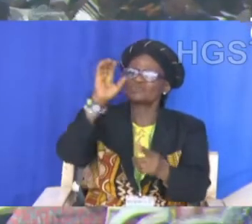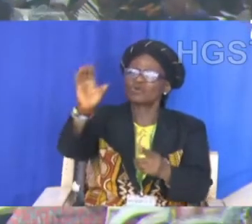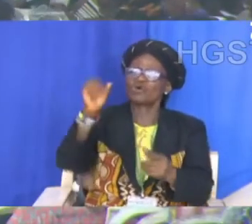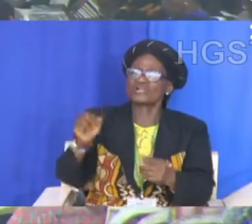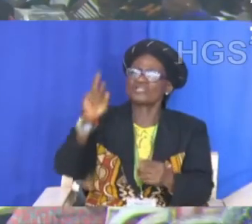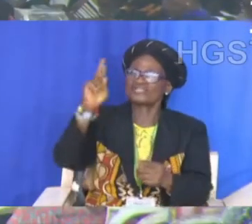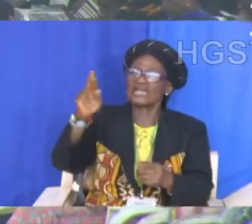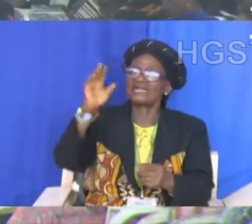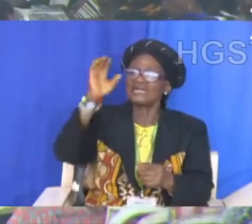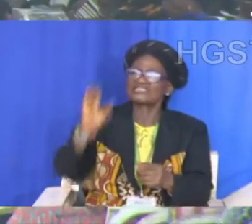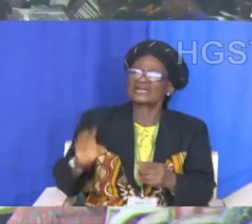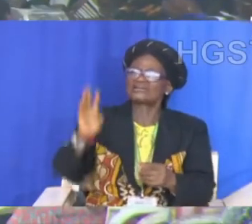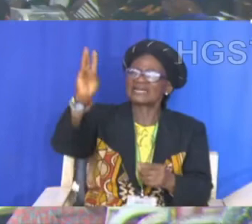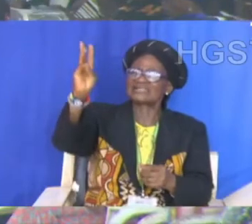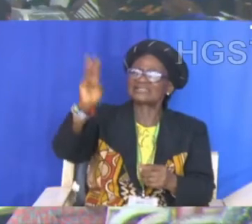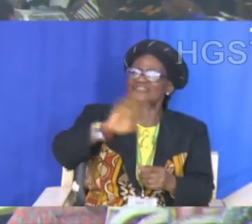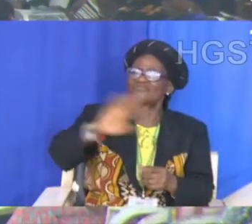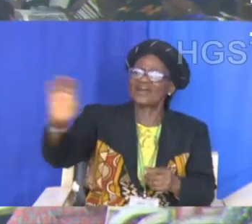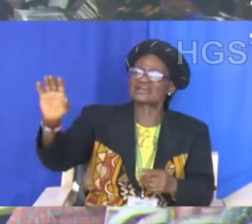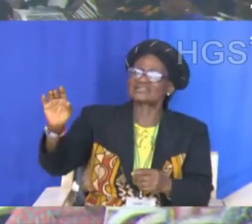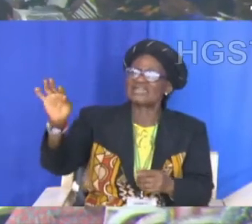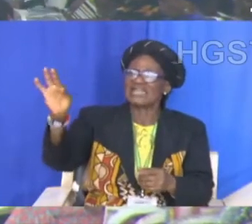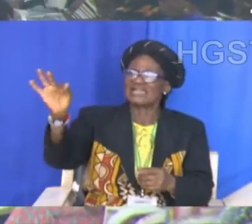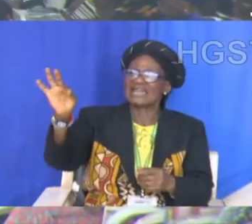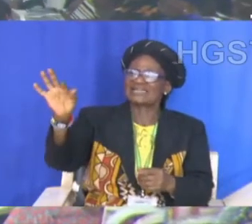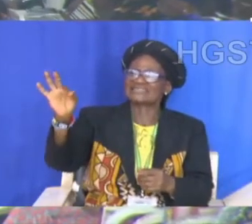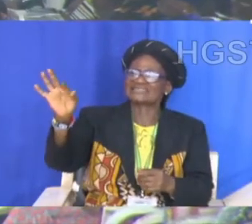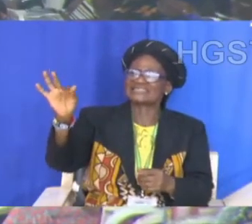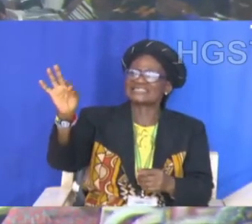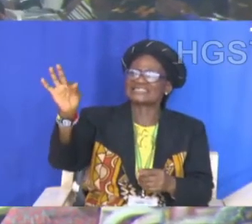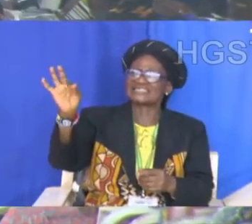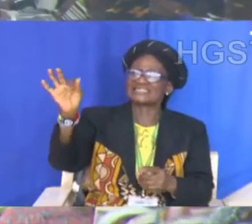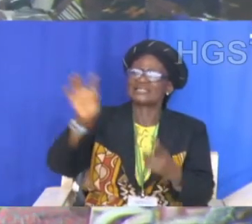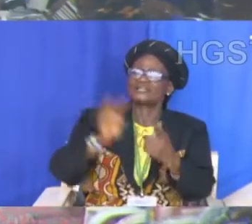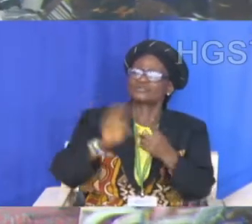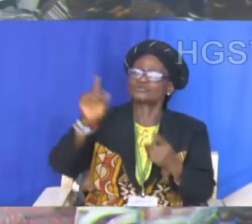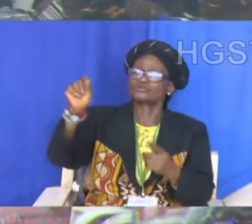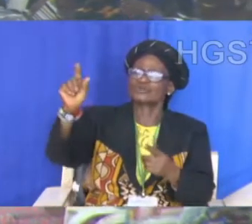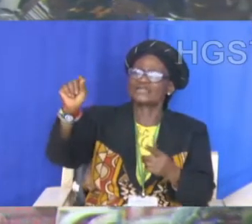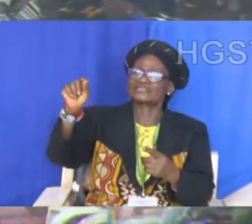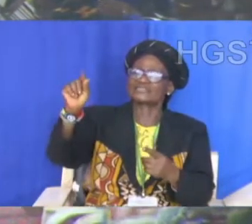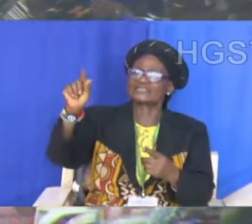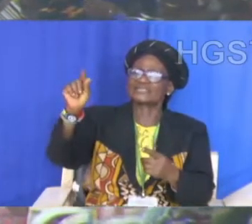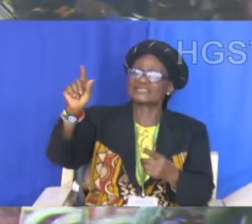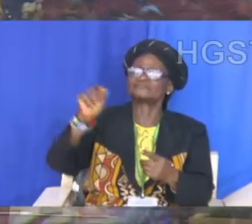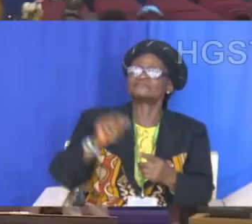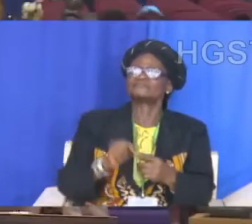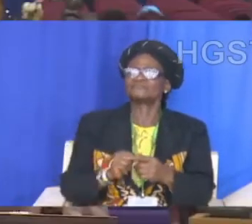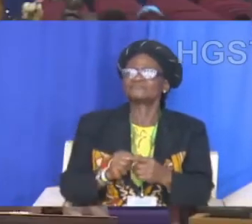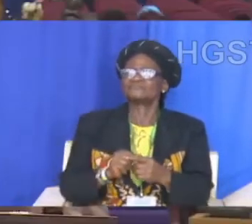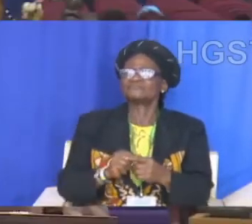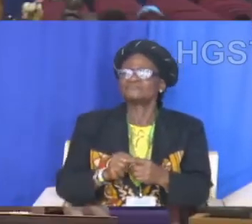6, verse 19 to 20. 1 Corinthians 6, 19 to 20.